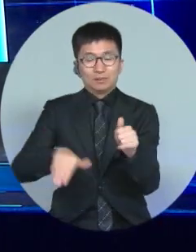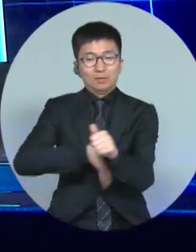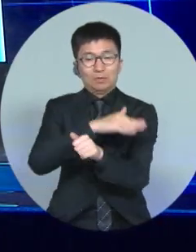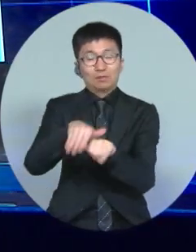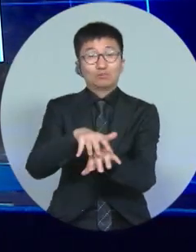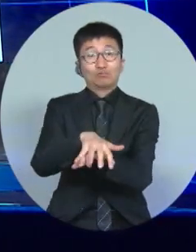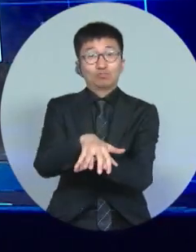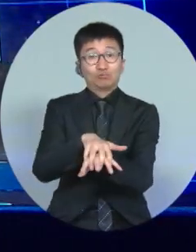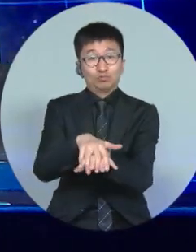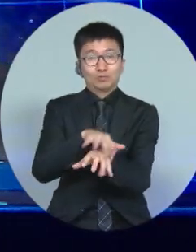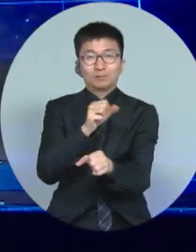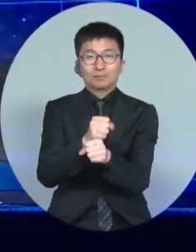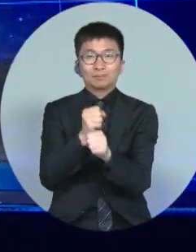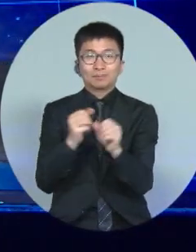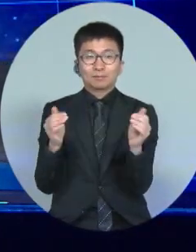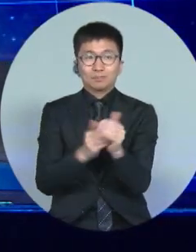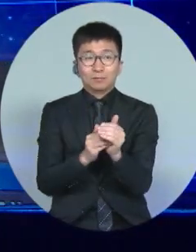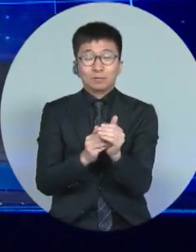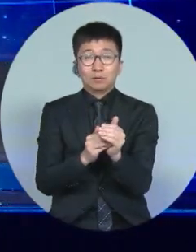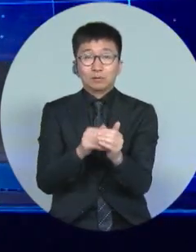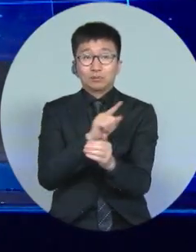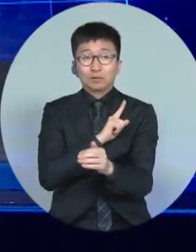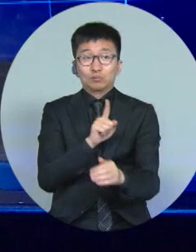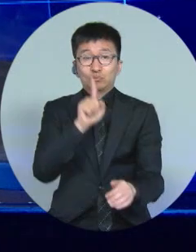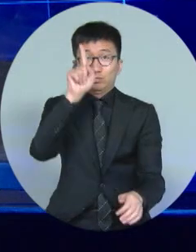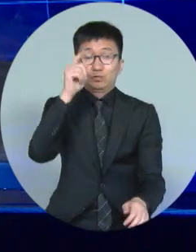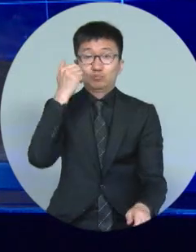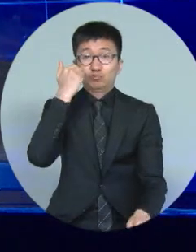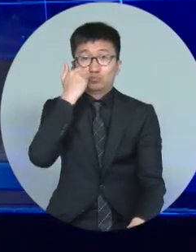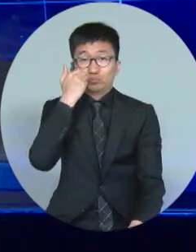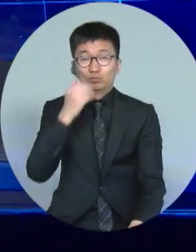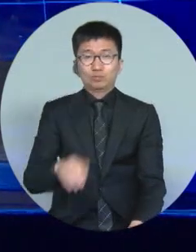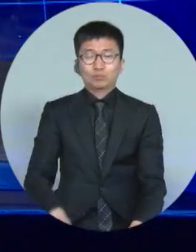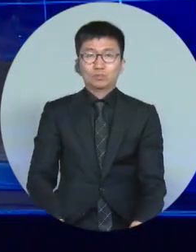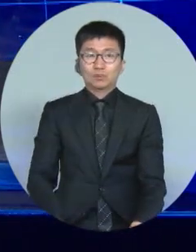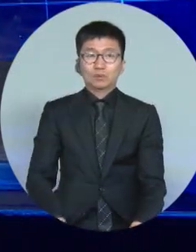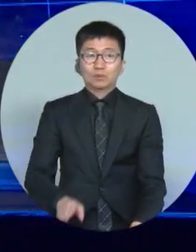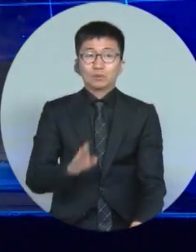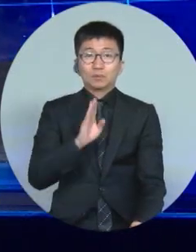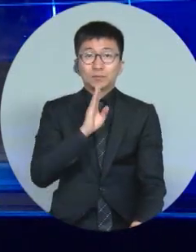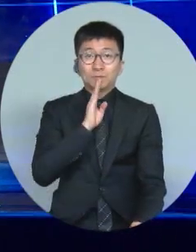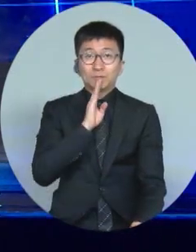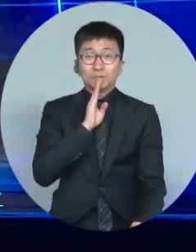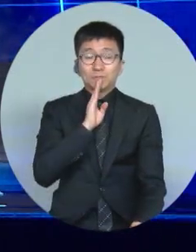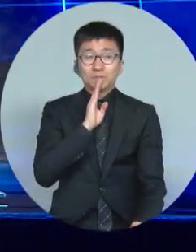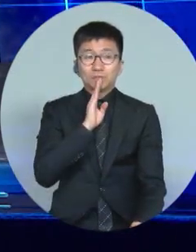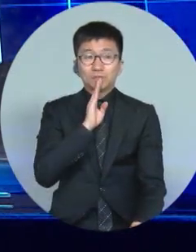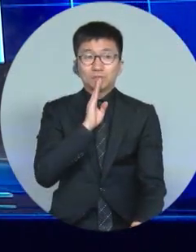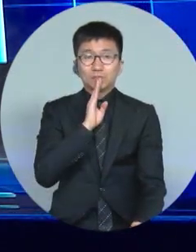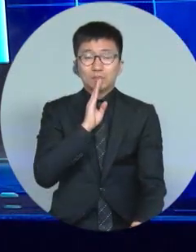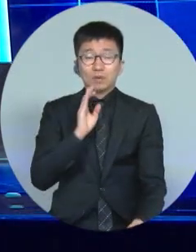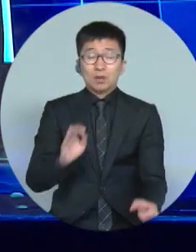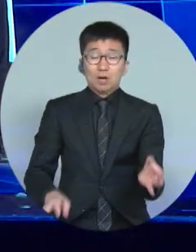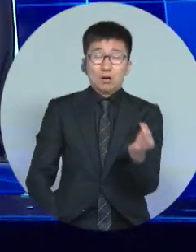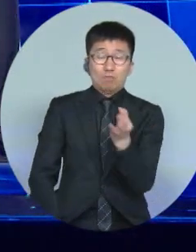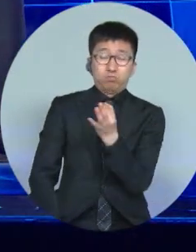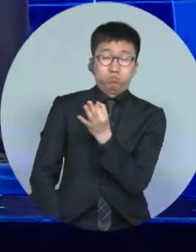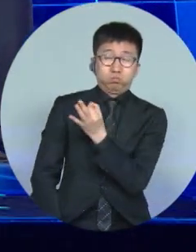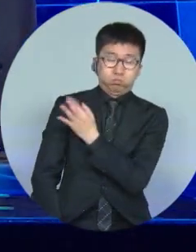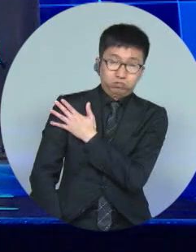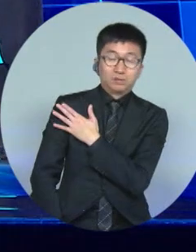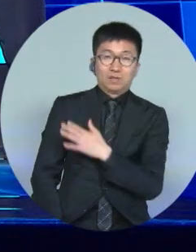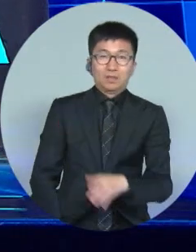top of people earning billions of dollars or whatever, mainly from